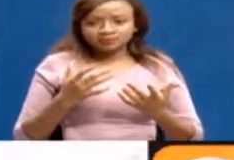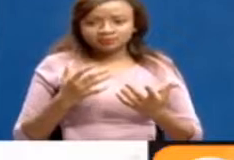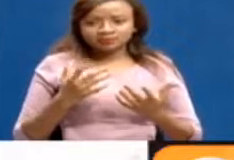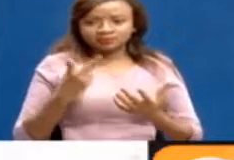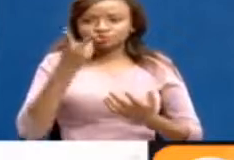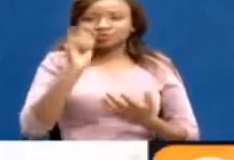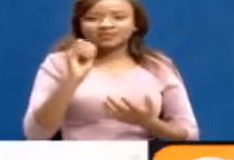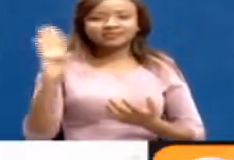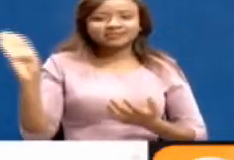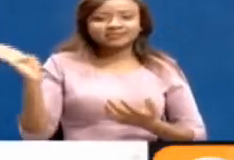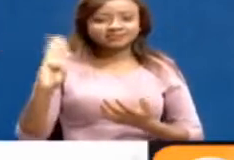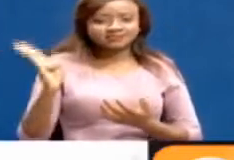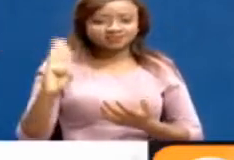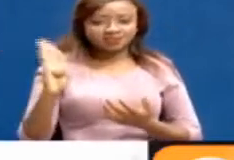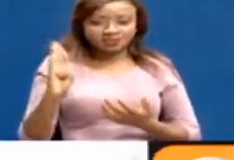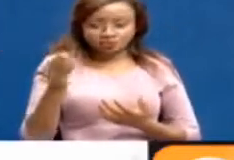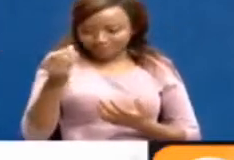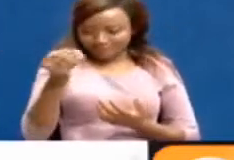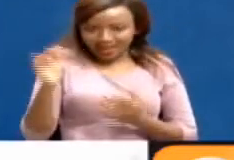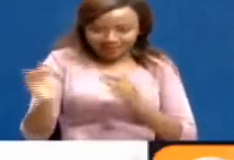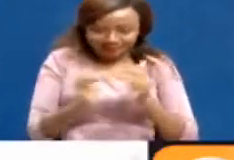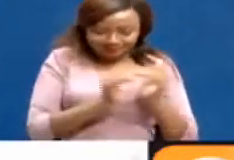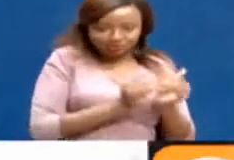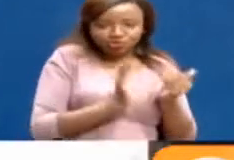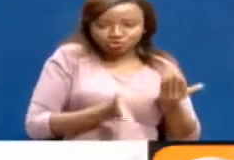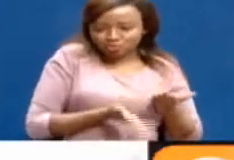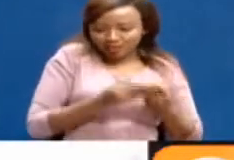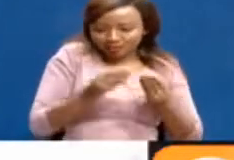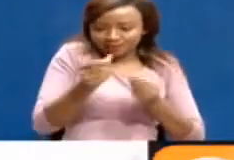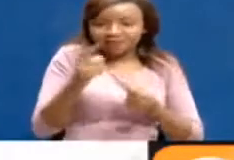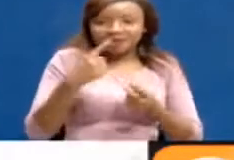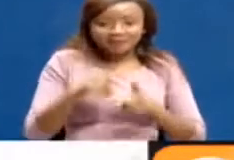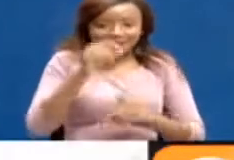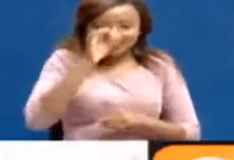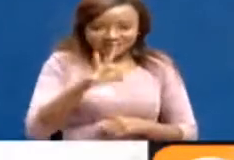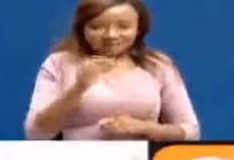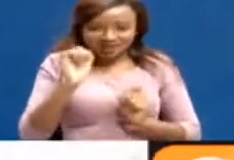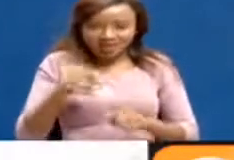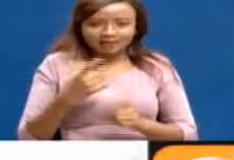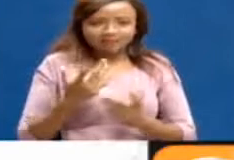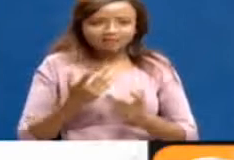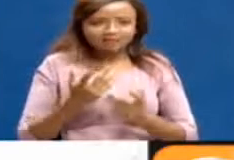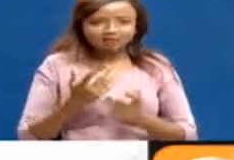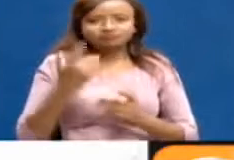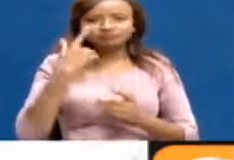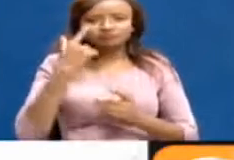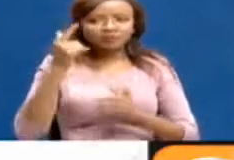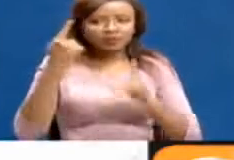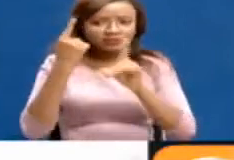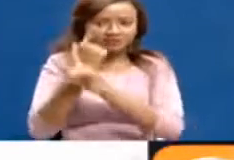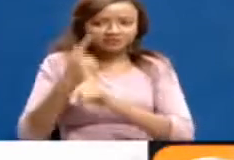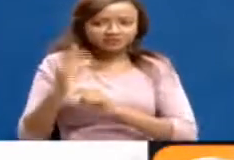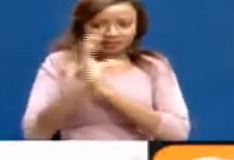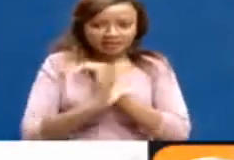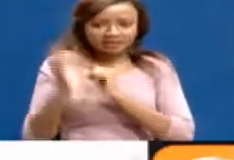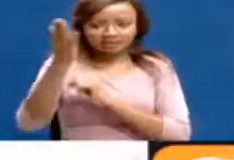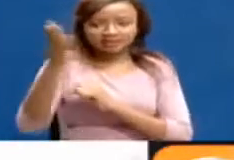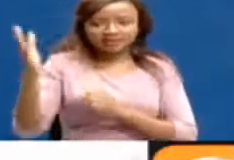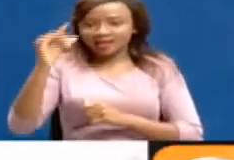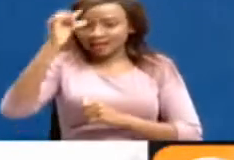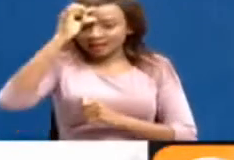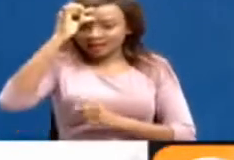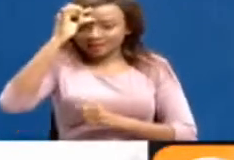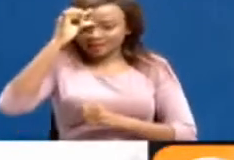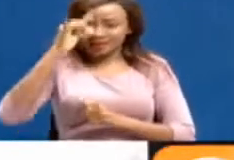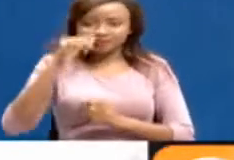20 billion set aside for dealing with this, that if you're able to go and show, because in other countries what we've seen is that